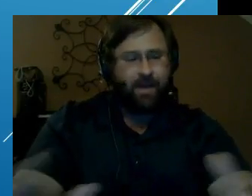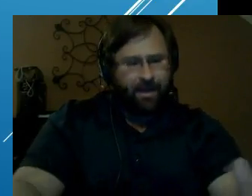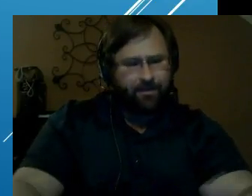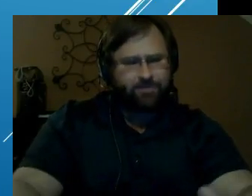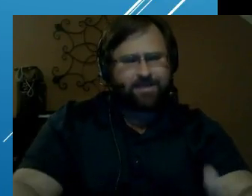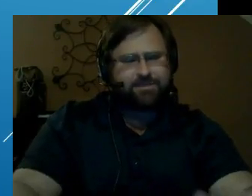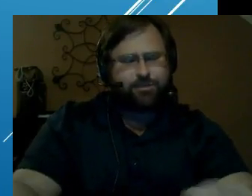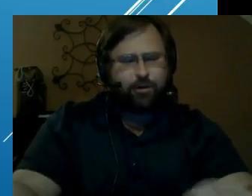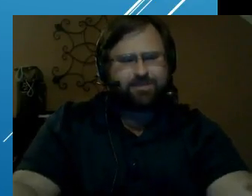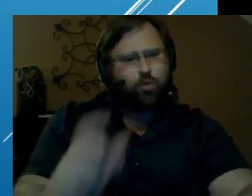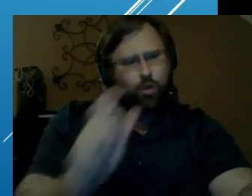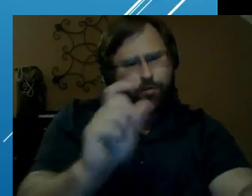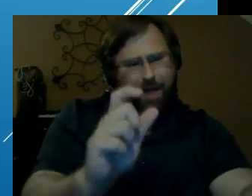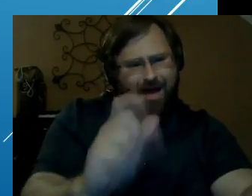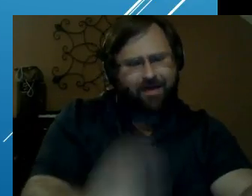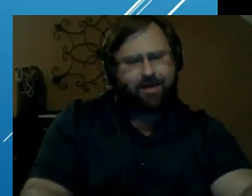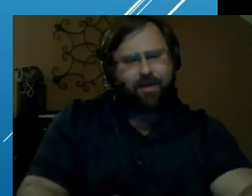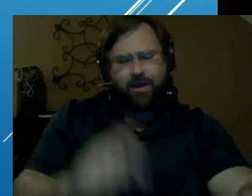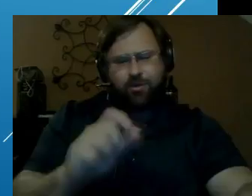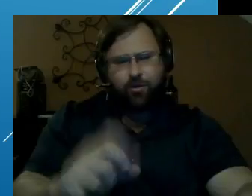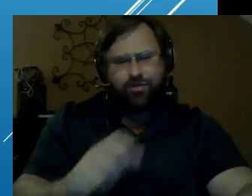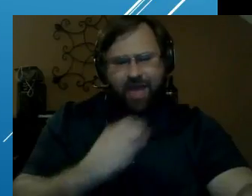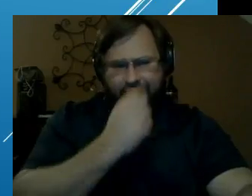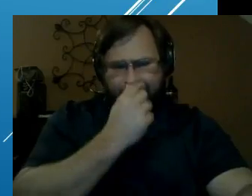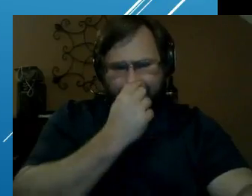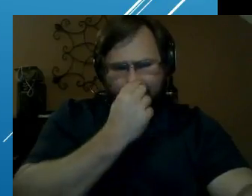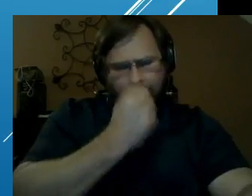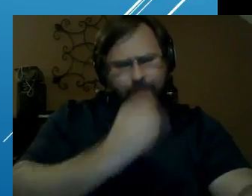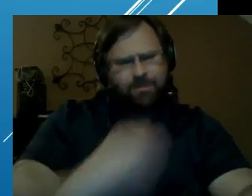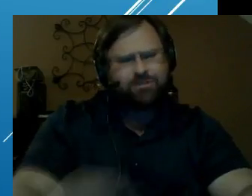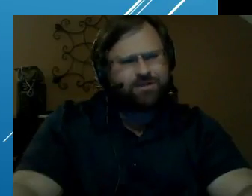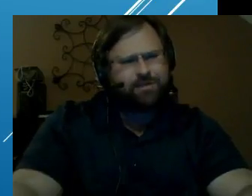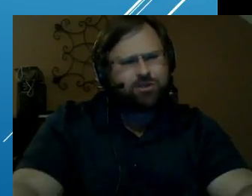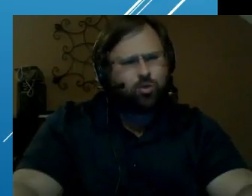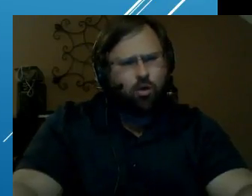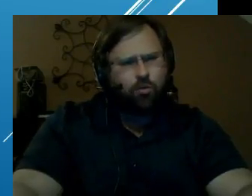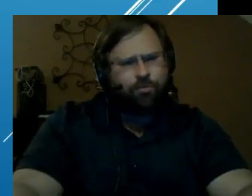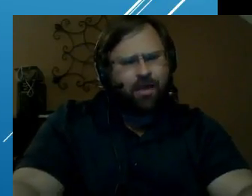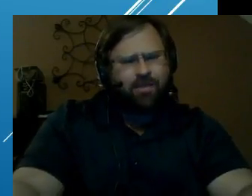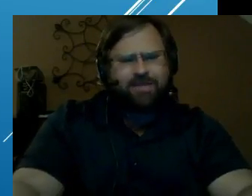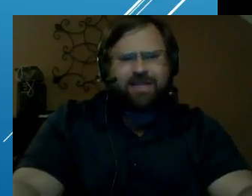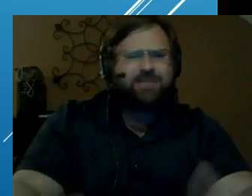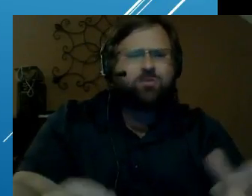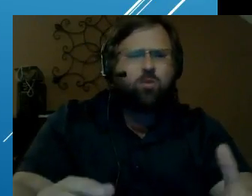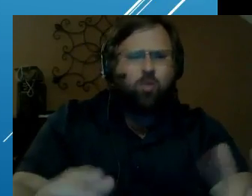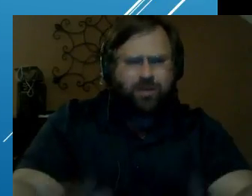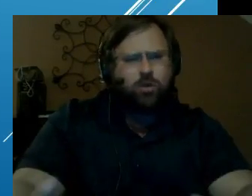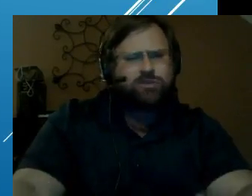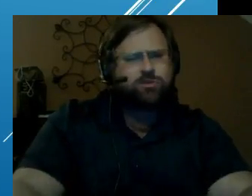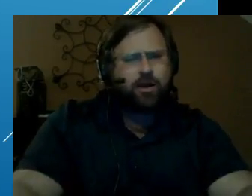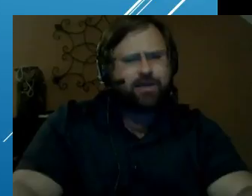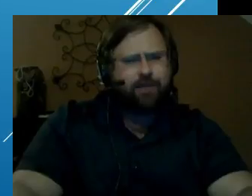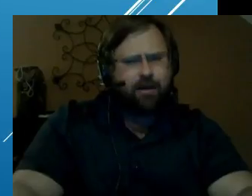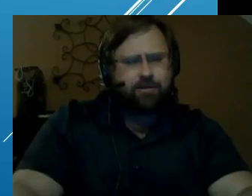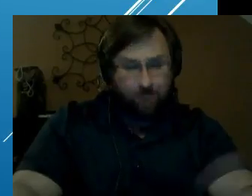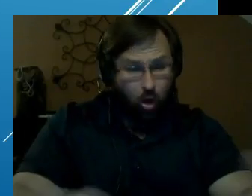then in those sentences you notice that the word my and the word that serve a special role. They tell us which ones